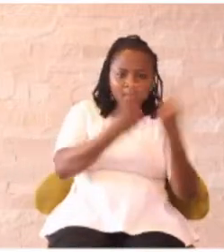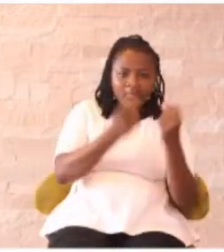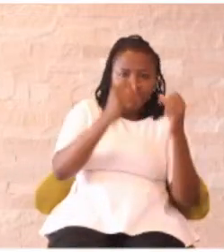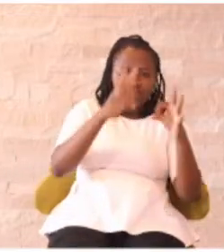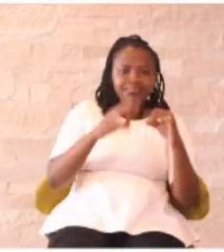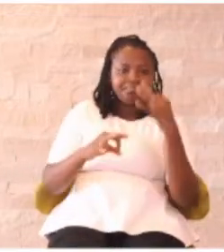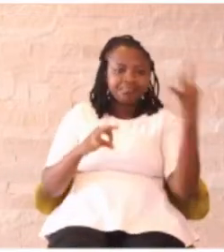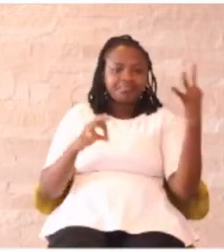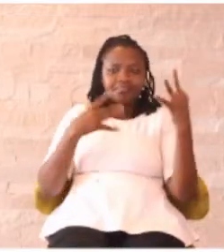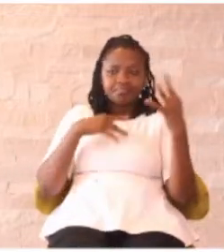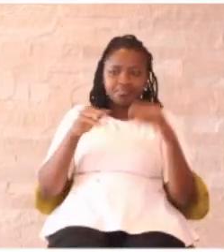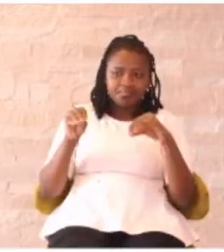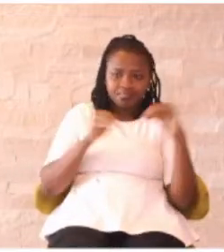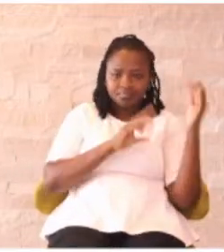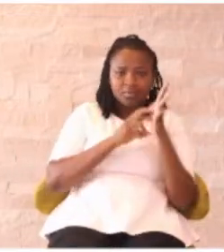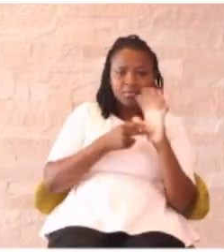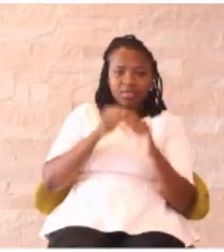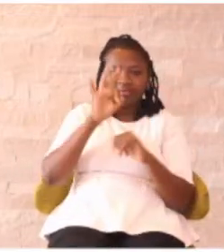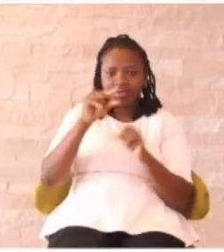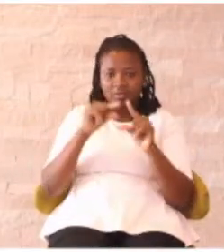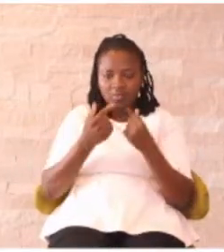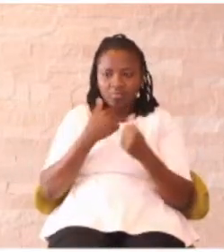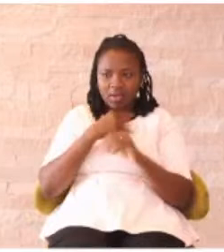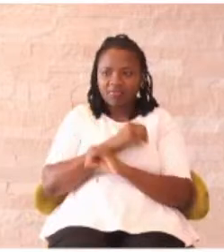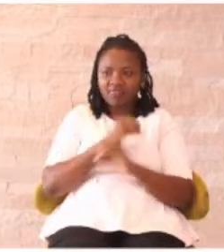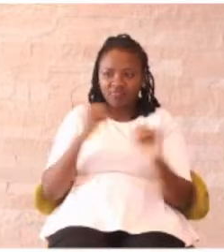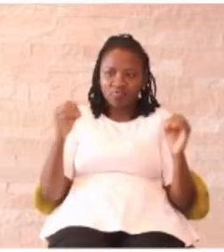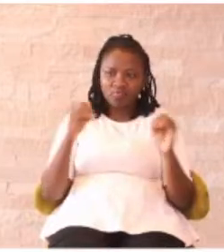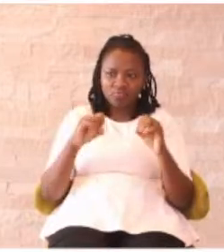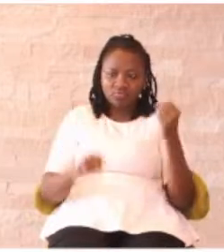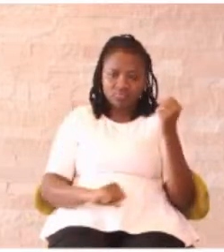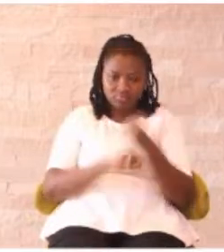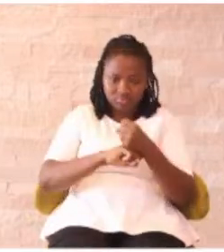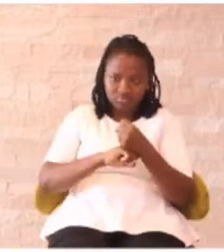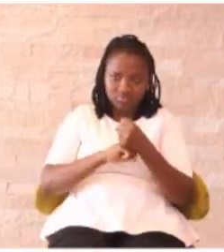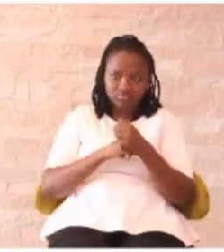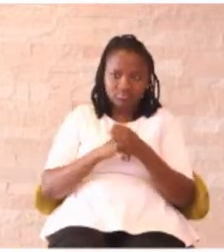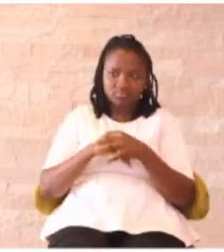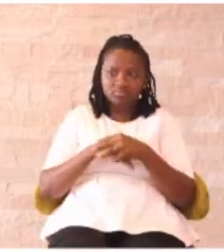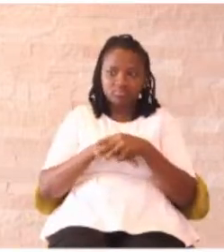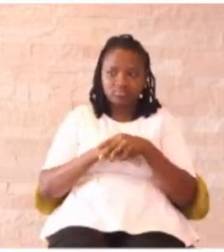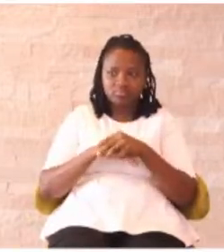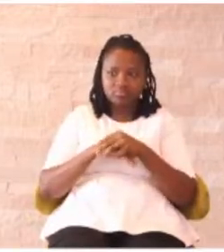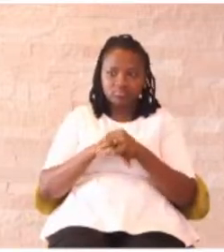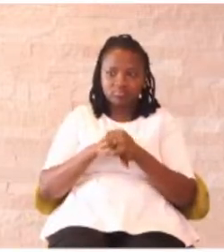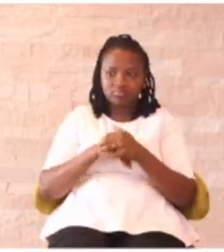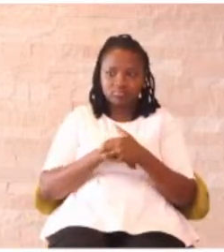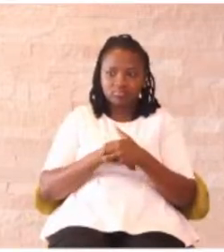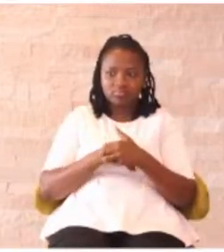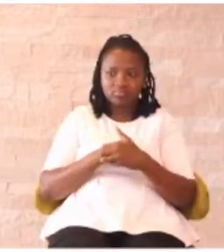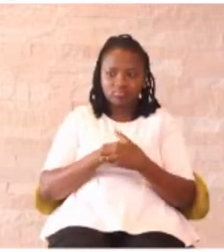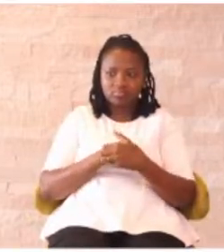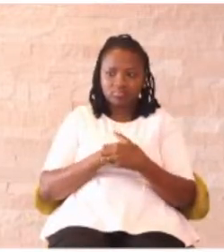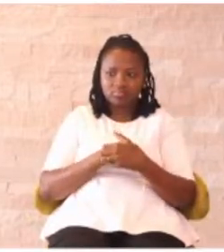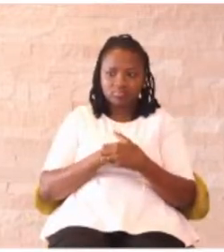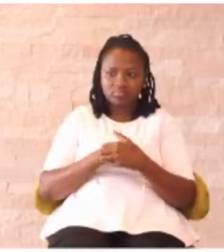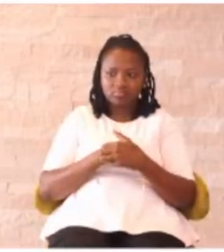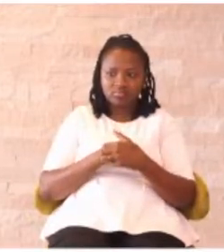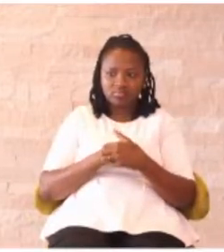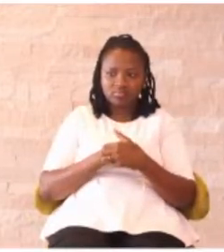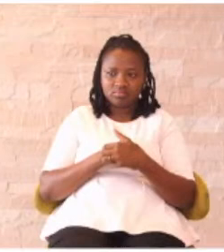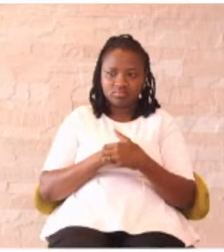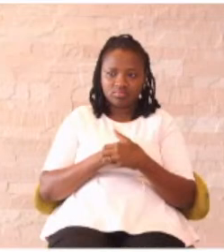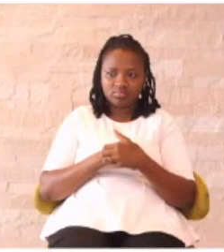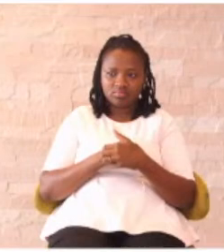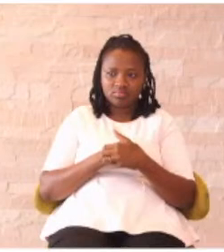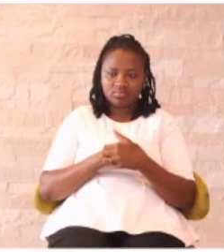relocated, it means 3 groups did not have support. So that, in a way, hindered our or delayed our